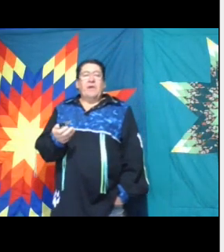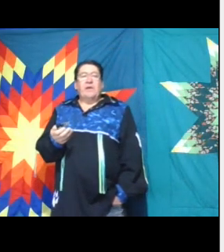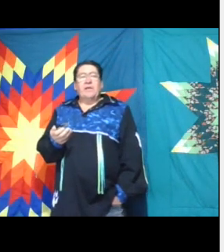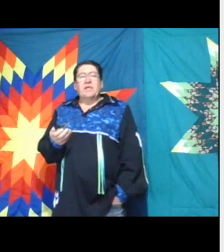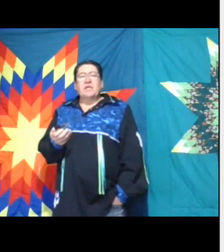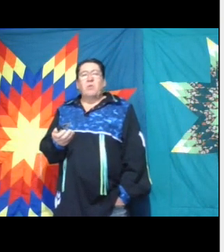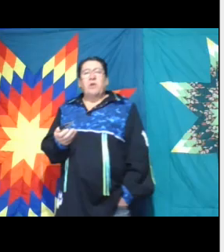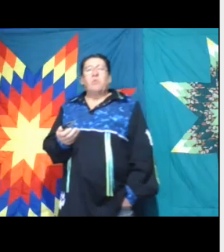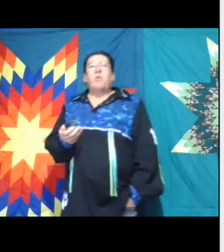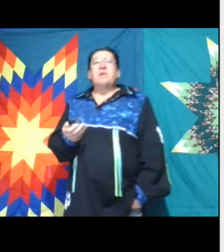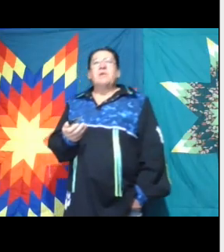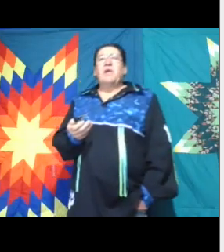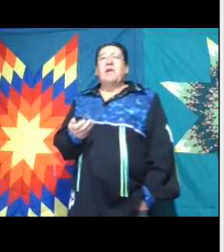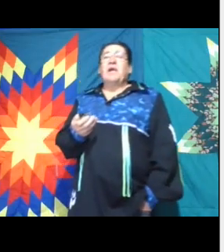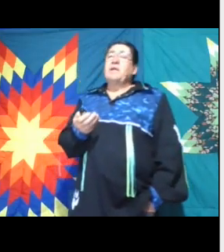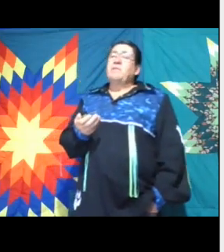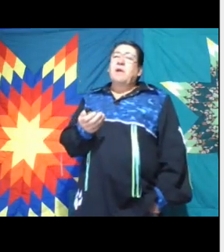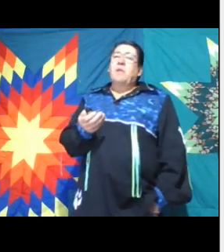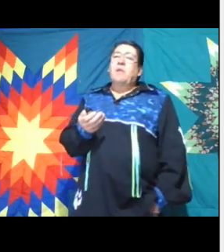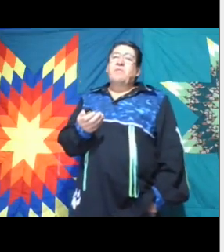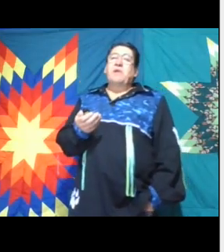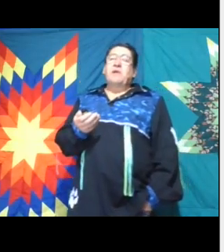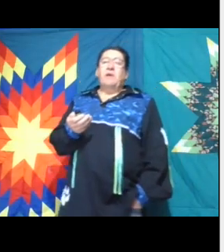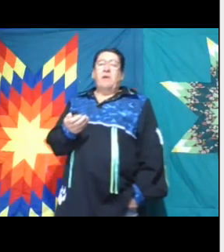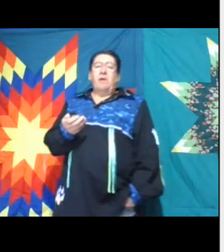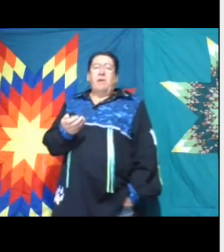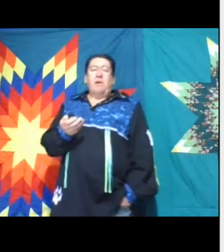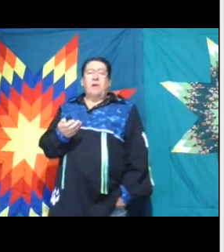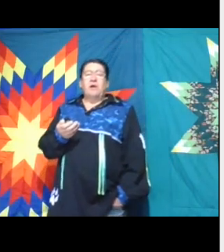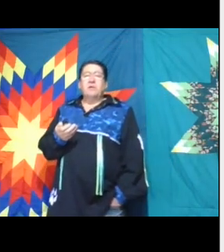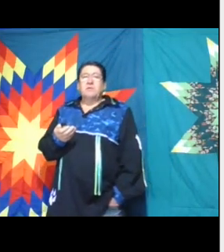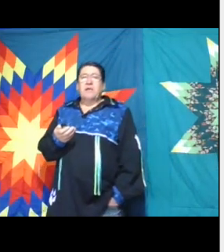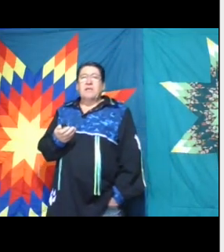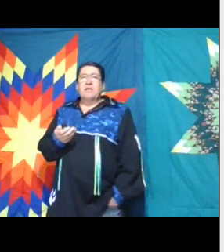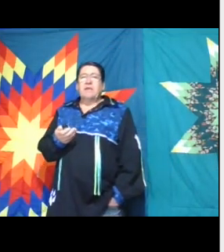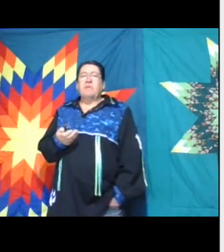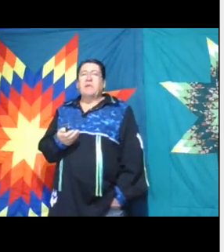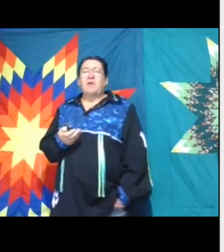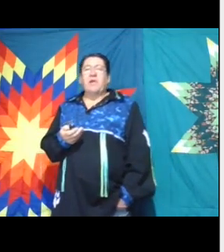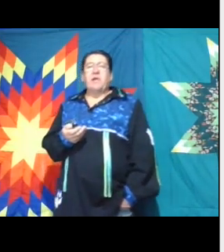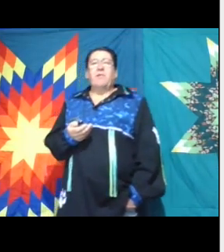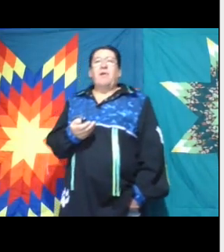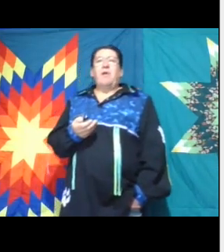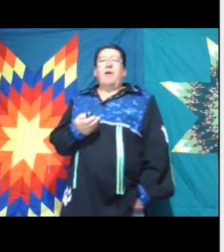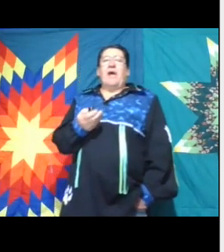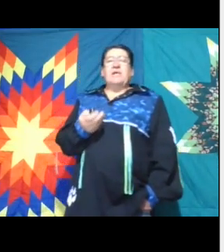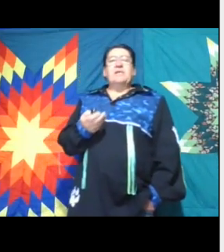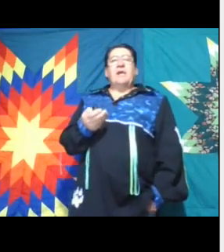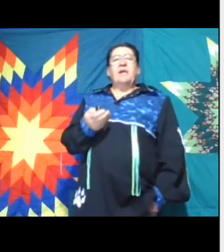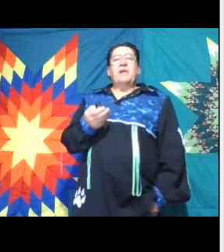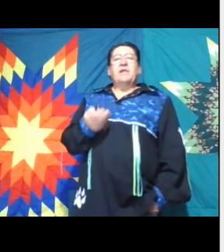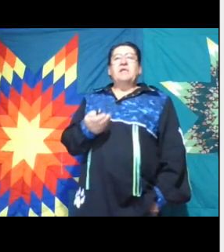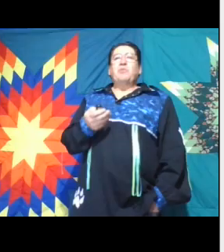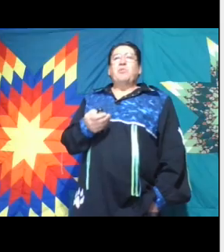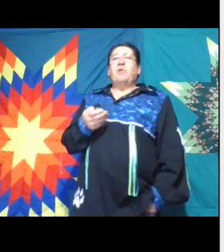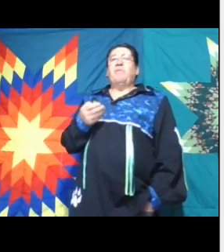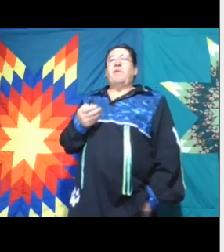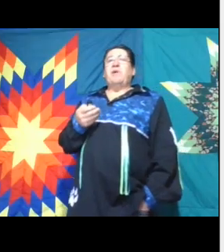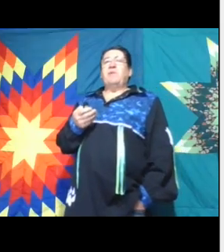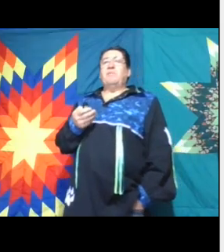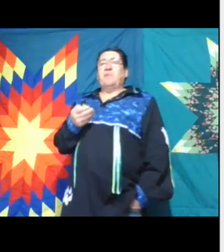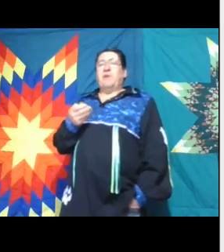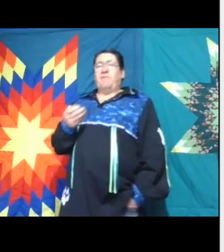through the Indigenous 101 training and even some of the cultural sensitivity training, as I said, Indigenous people